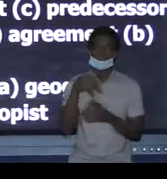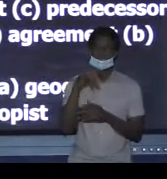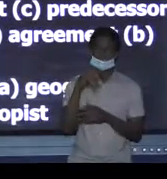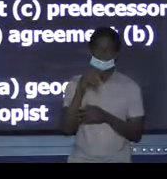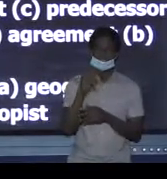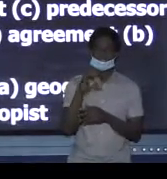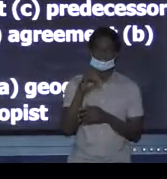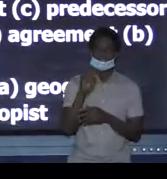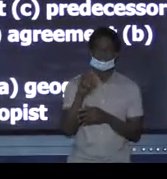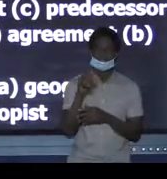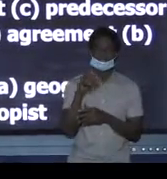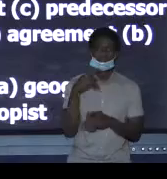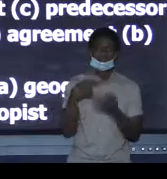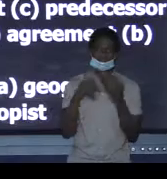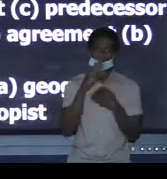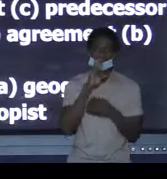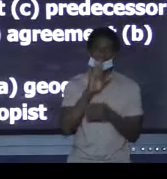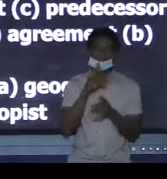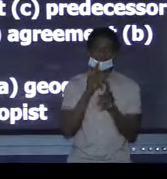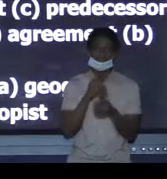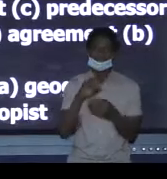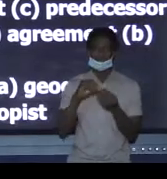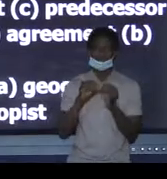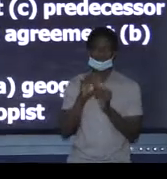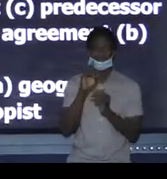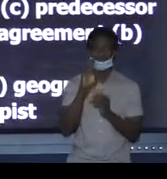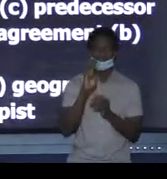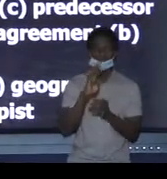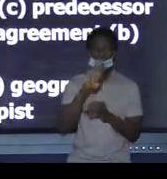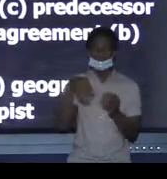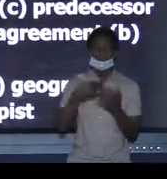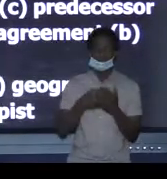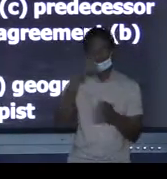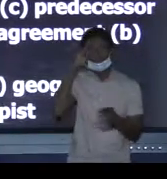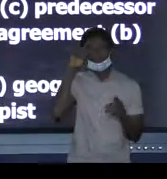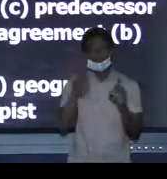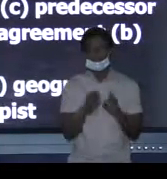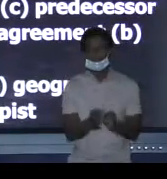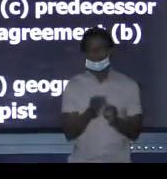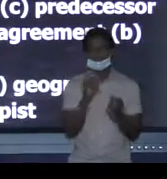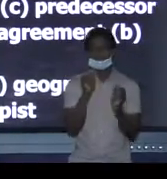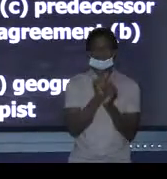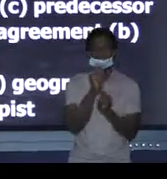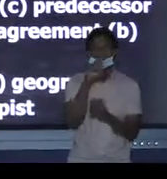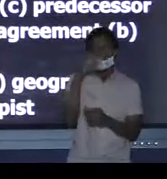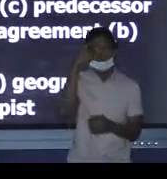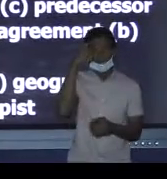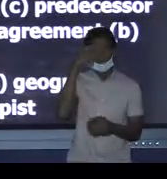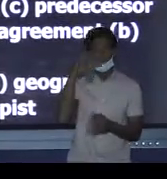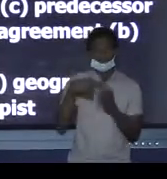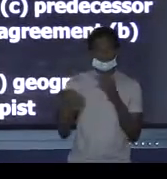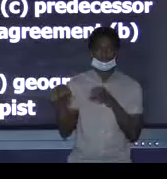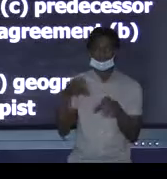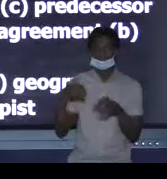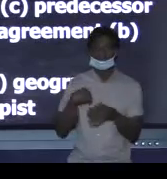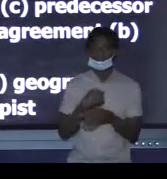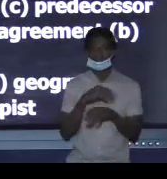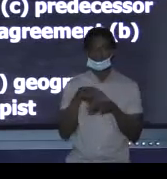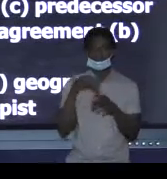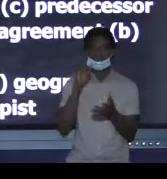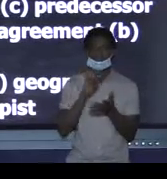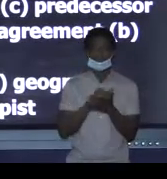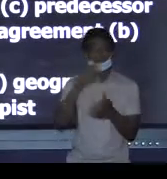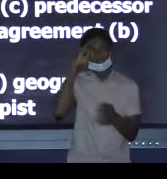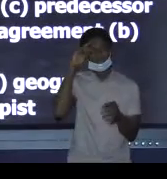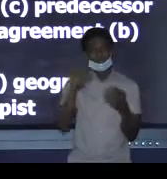your answer? Number four, all agreed with one mind. What do we call that?